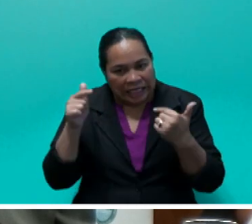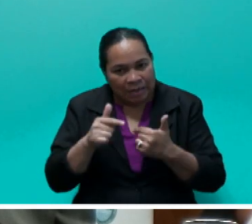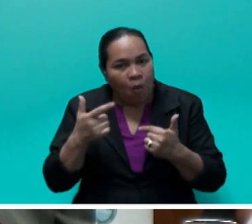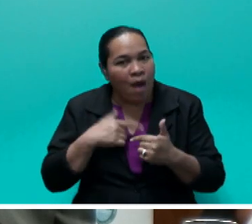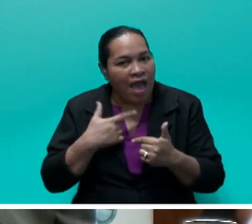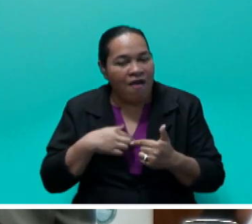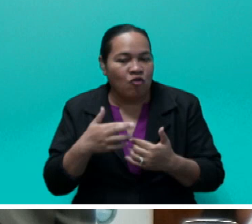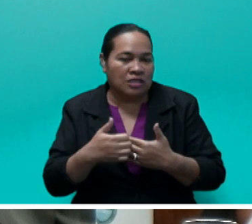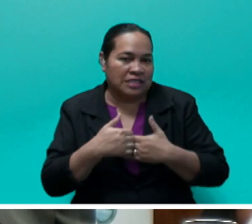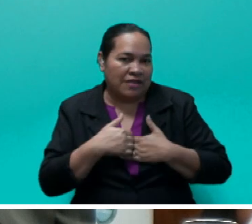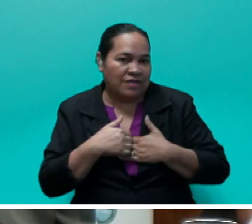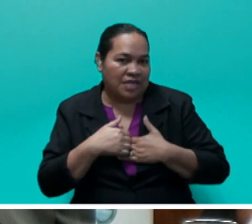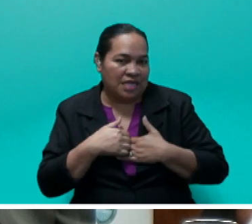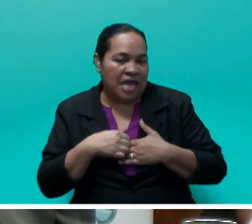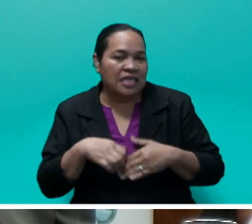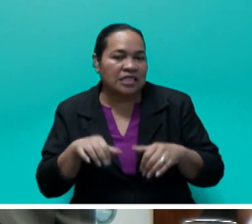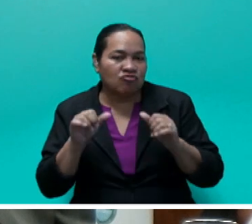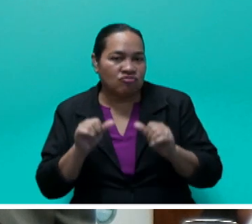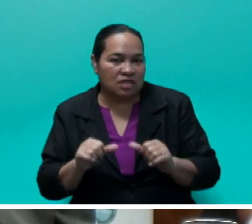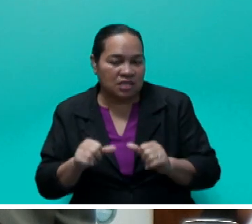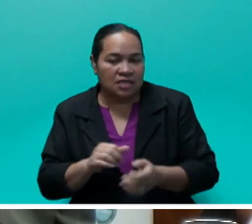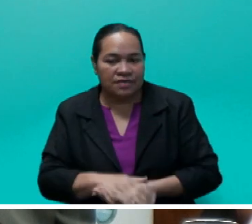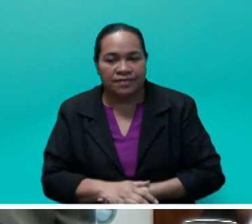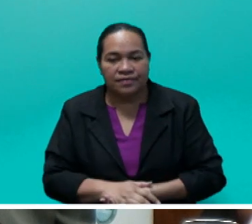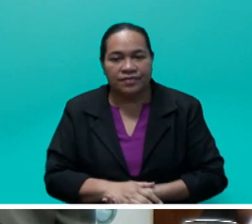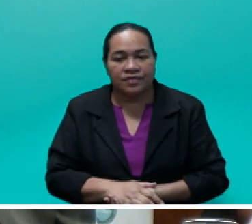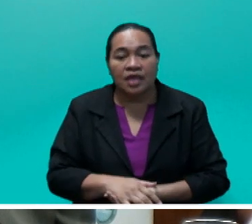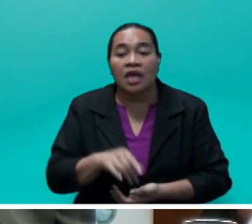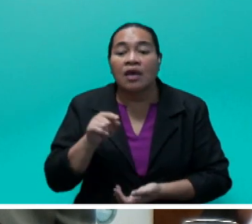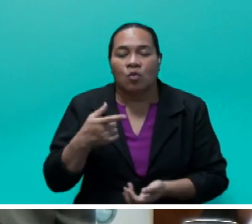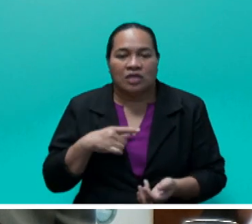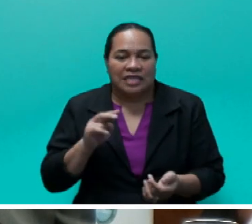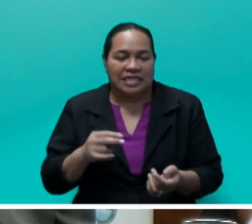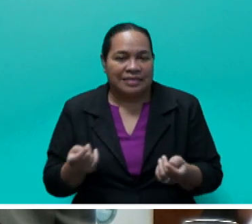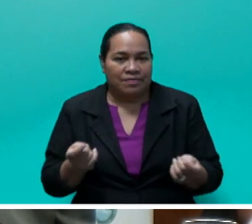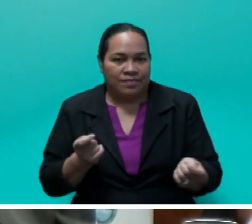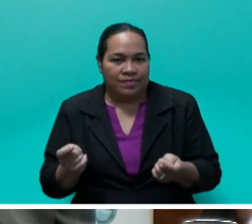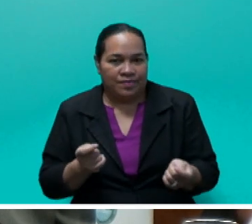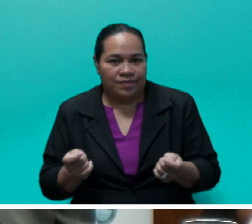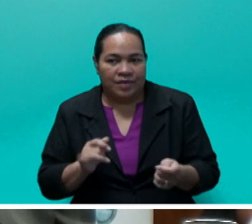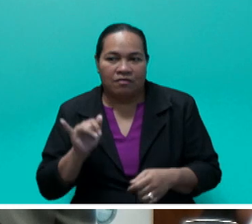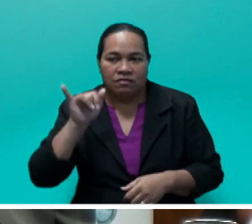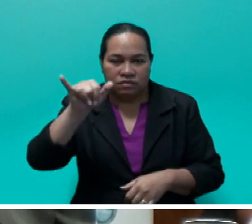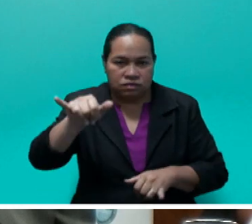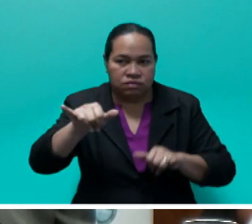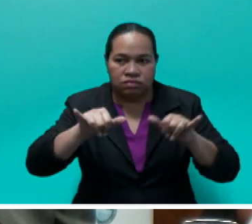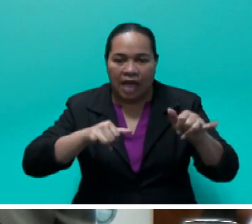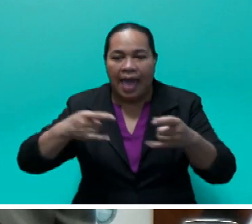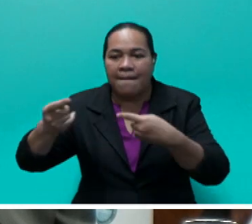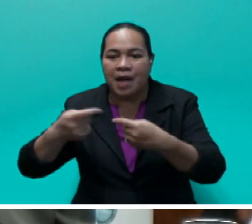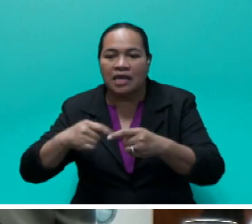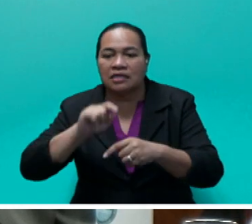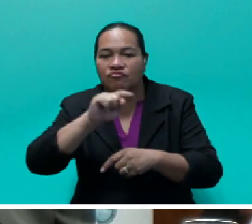security. These agreements liberalize and deregulate the international aviation market.